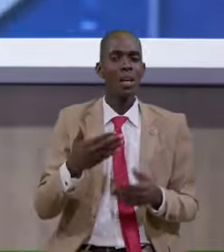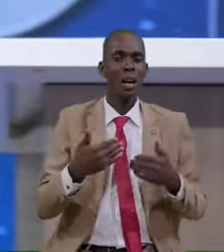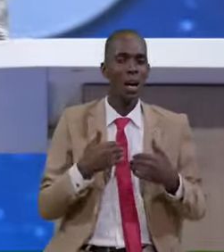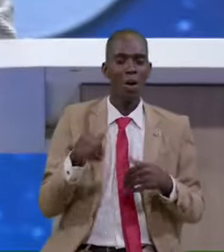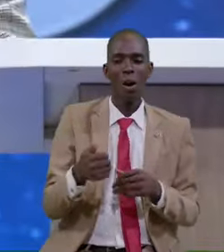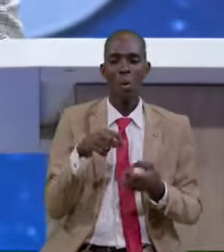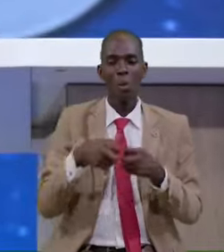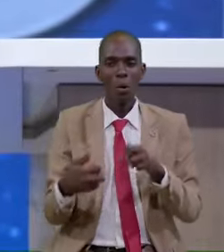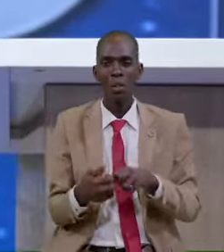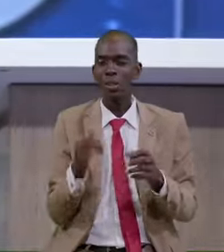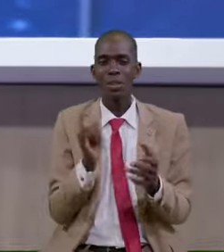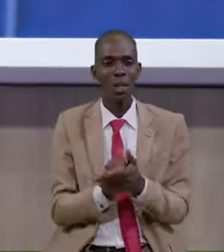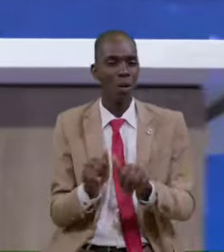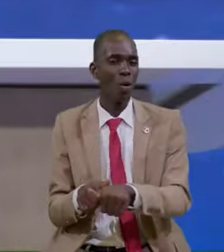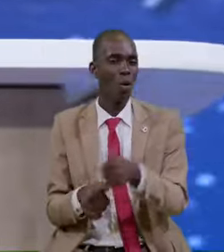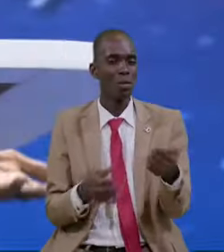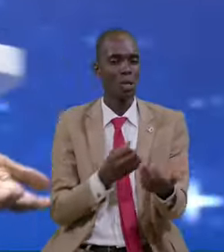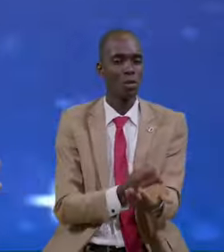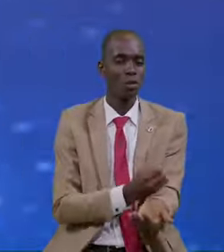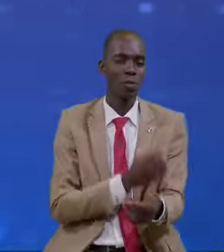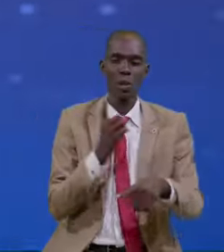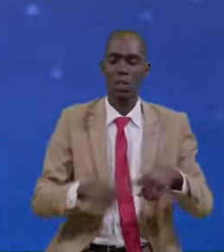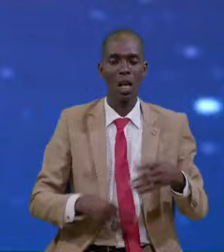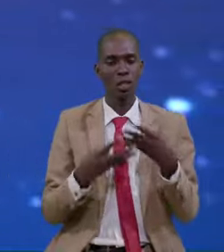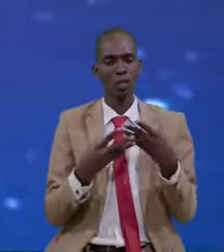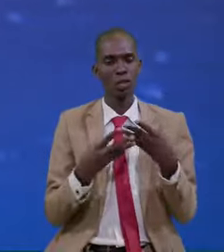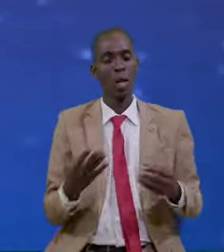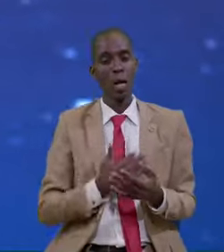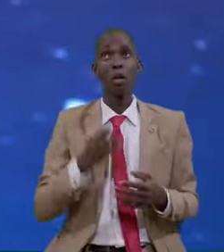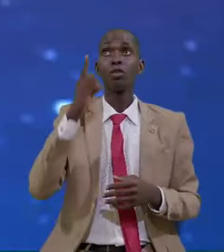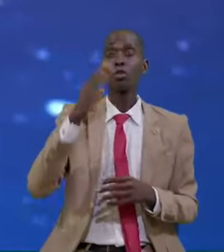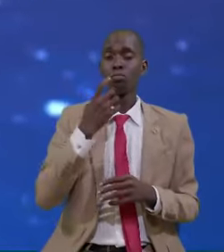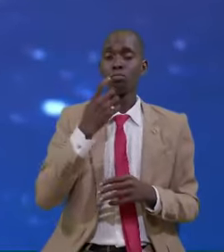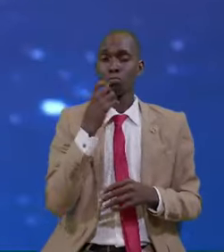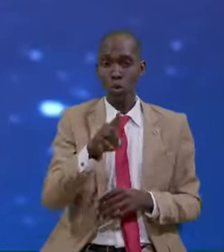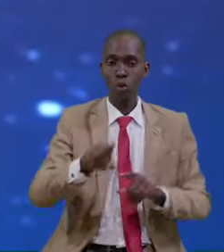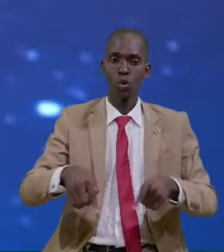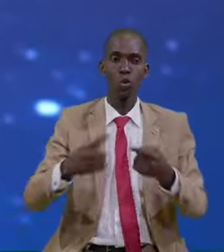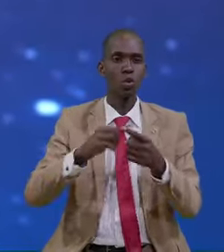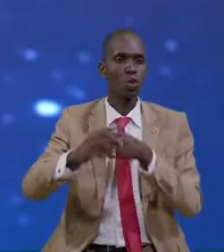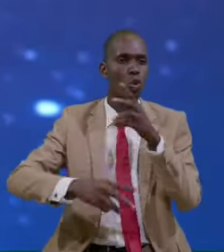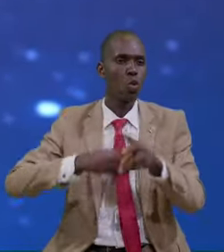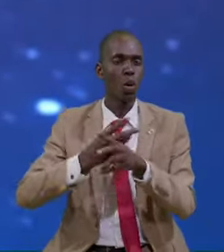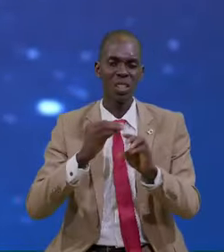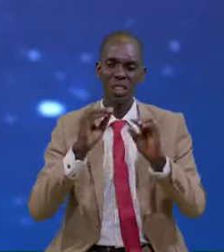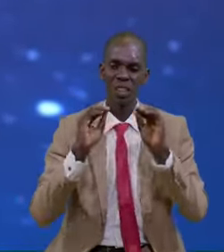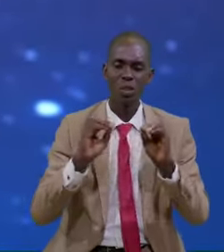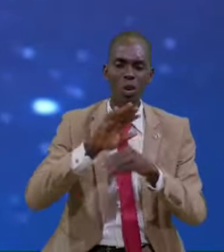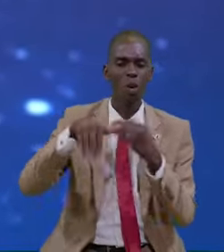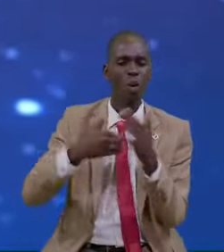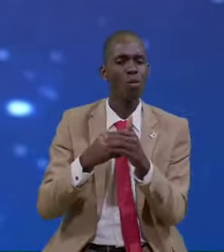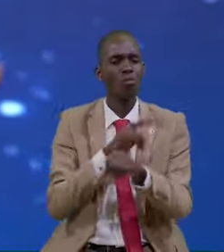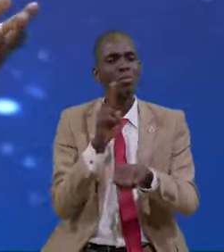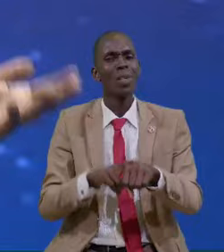is cannot solve. And it says to you, go into all the world and teach all nations. What are you teaching them?